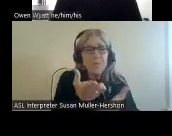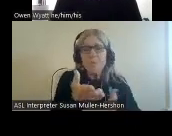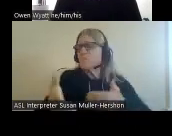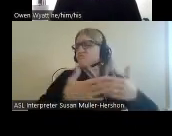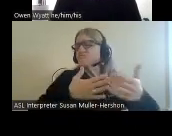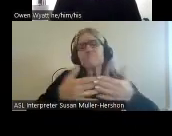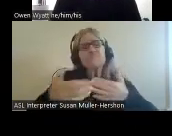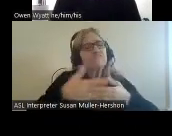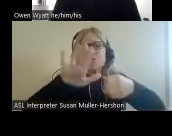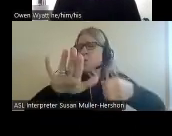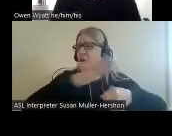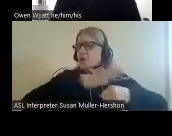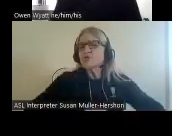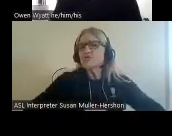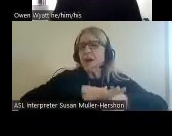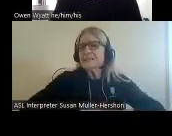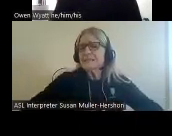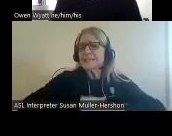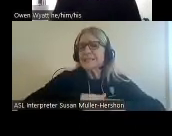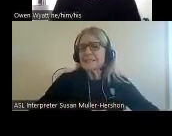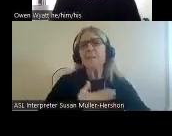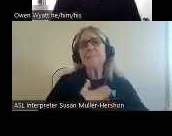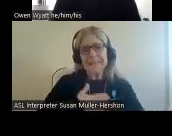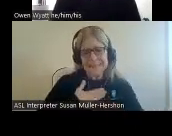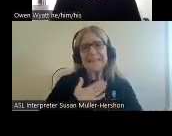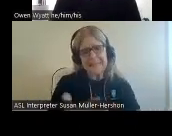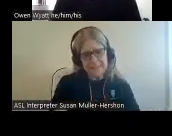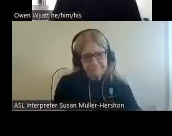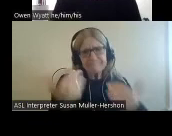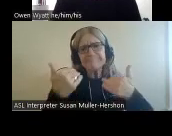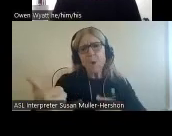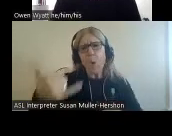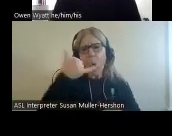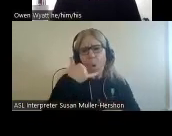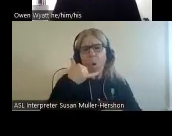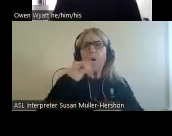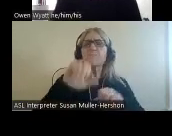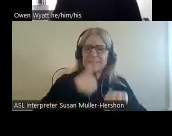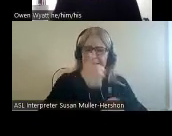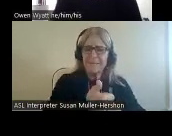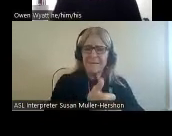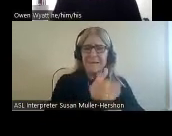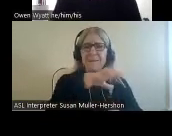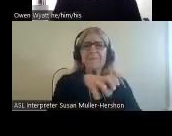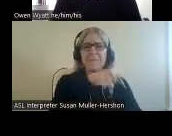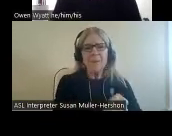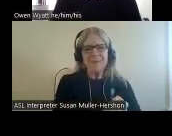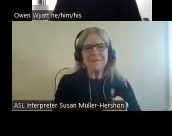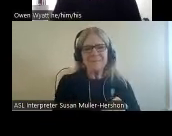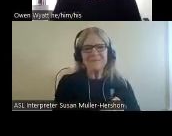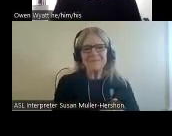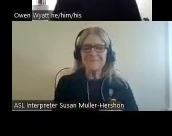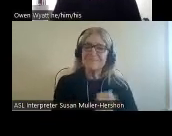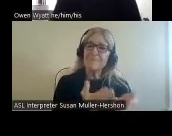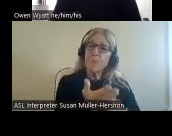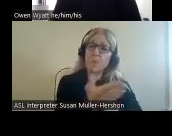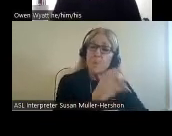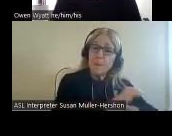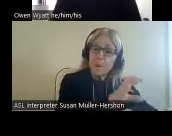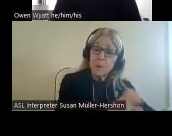you're going through. Please don't hesitate to call or set up an appointment online,